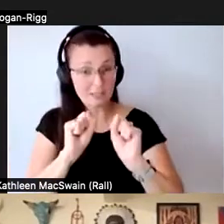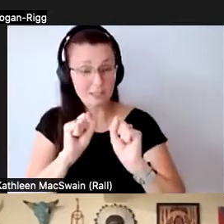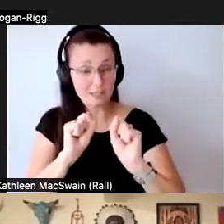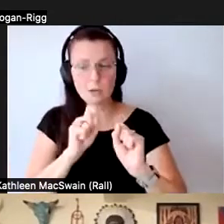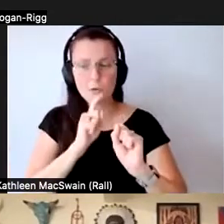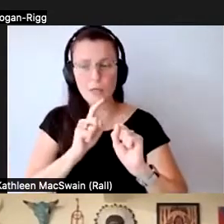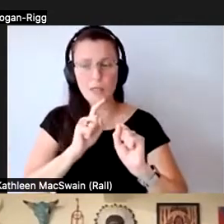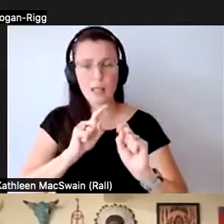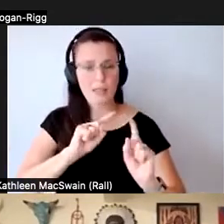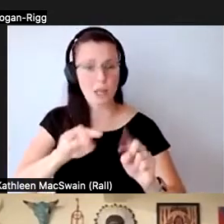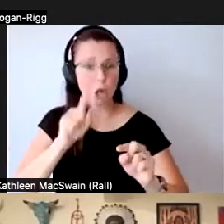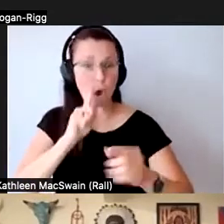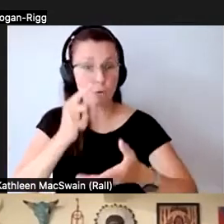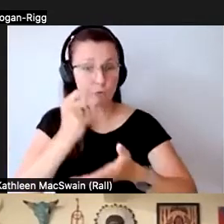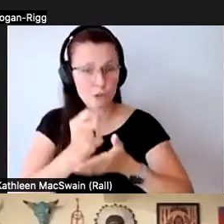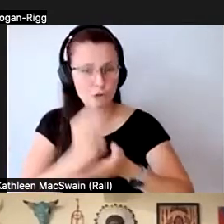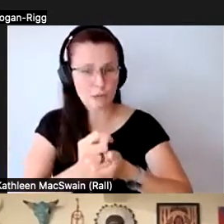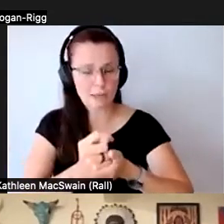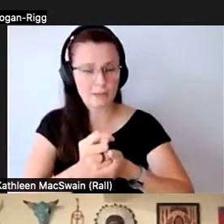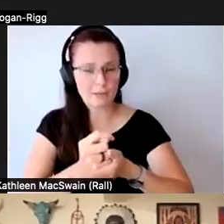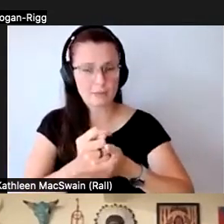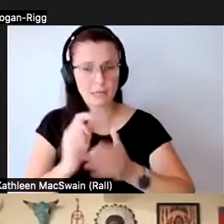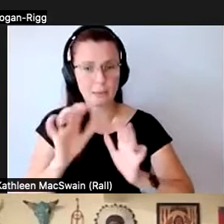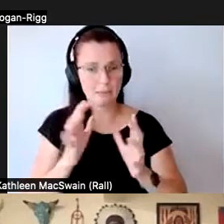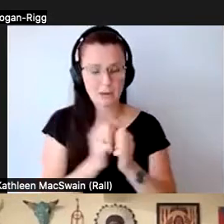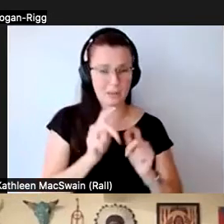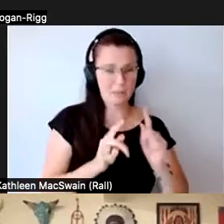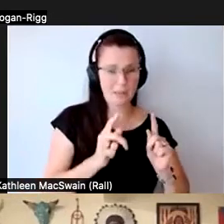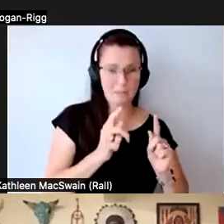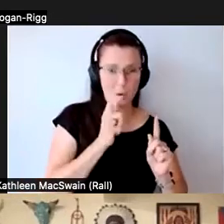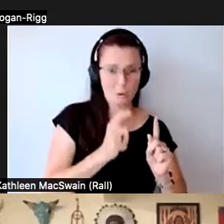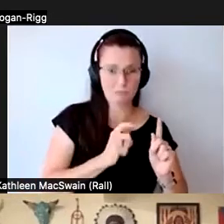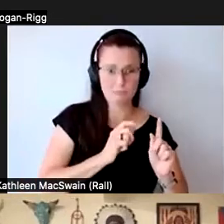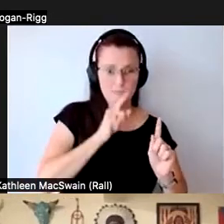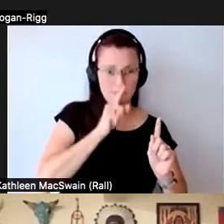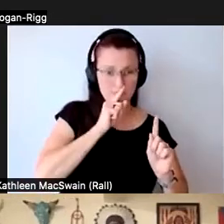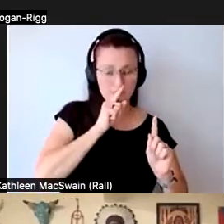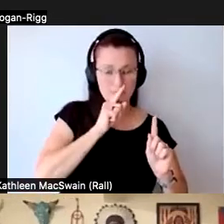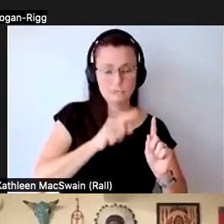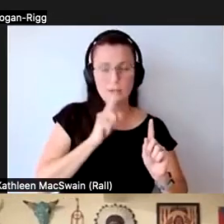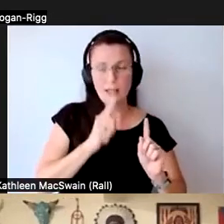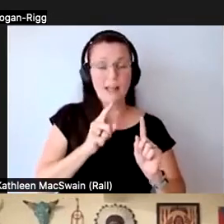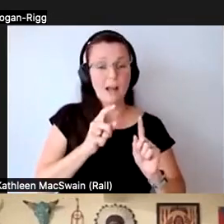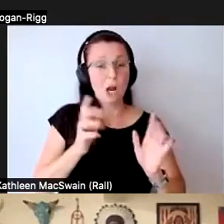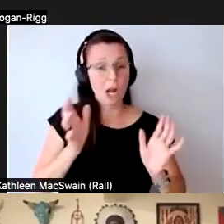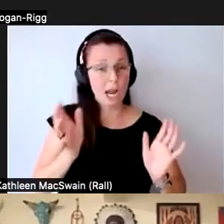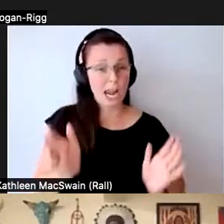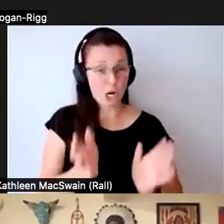they don't encourage young people or any other people to start using drugs.